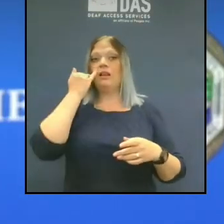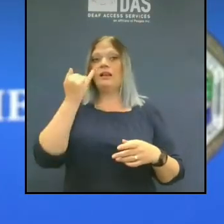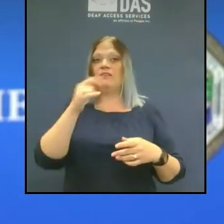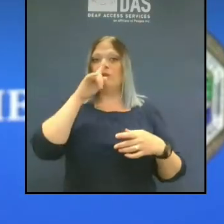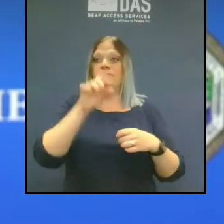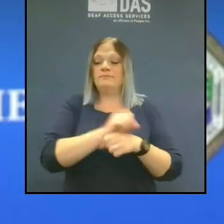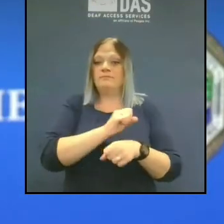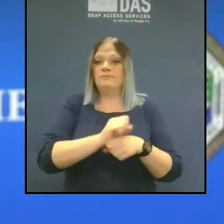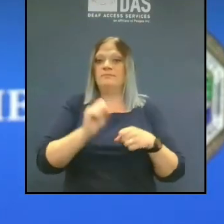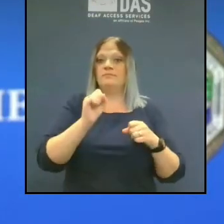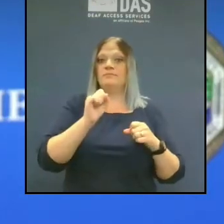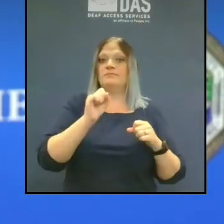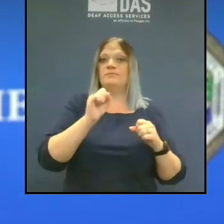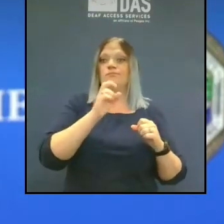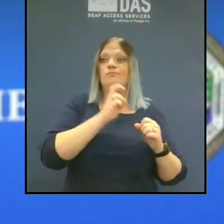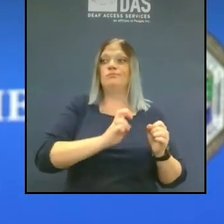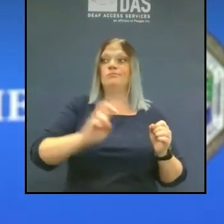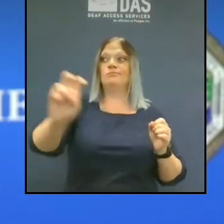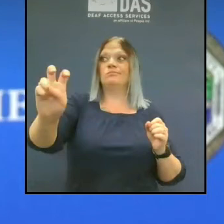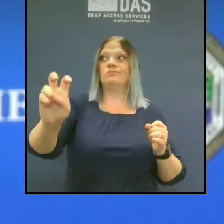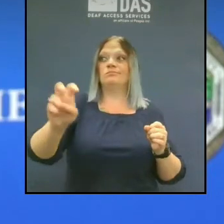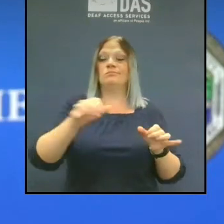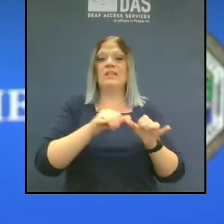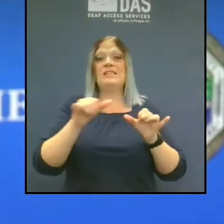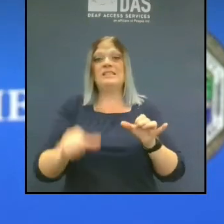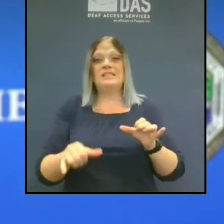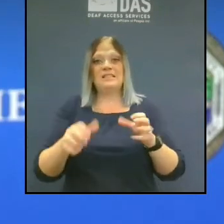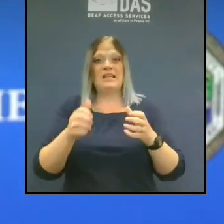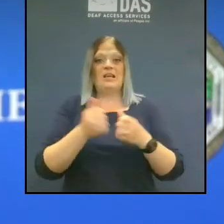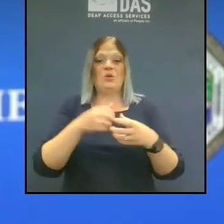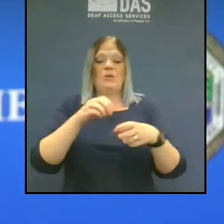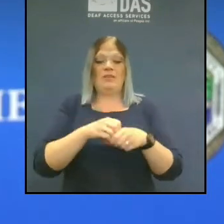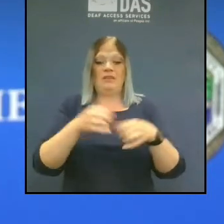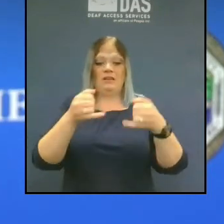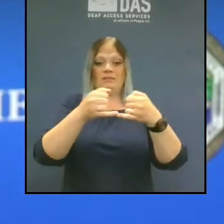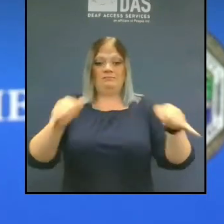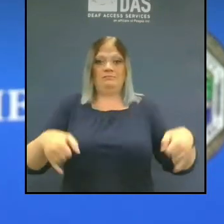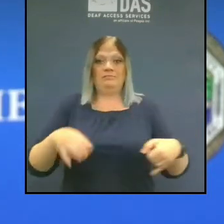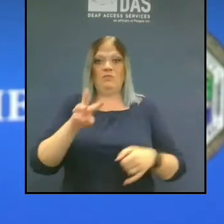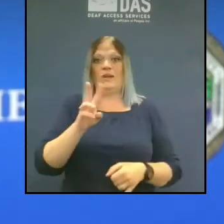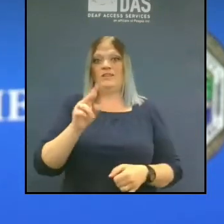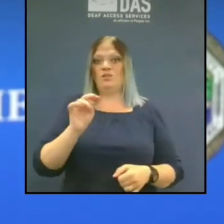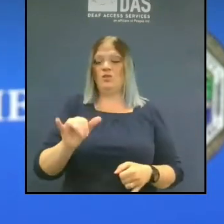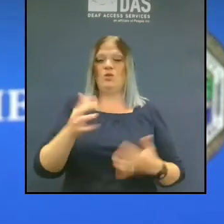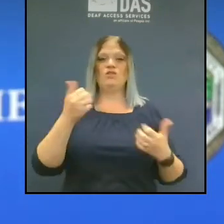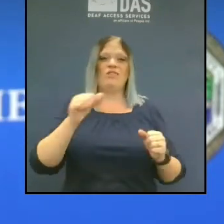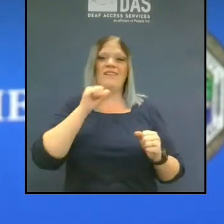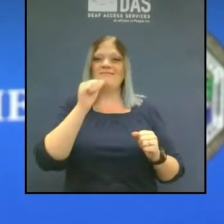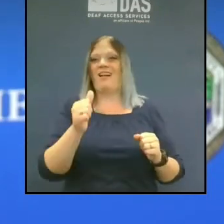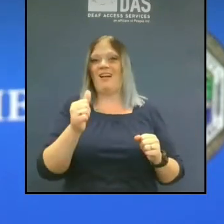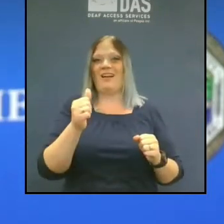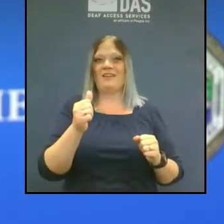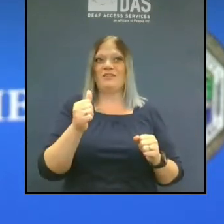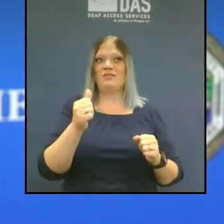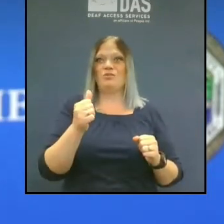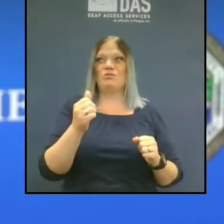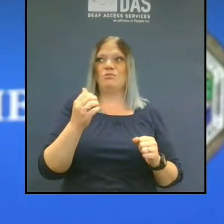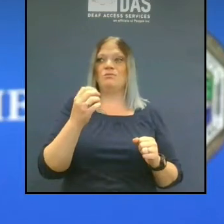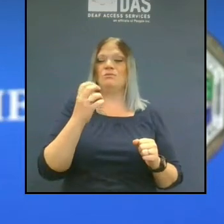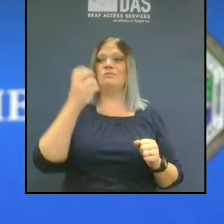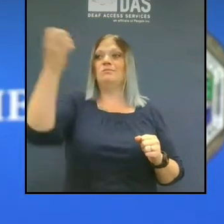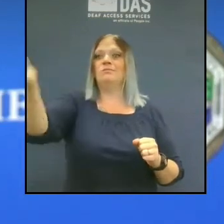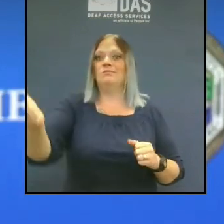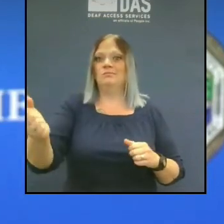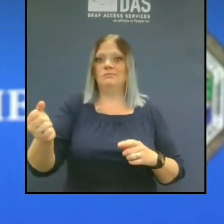do, venture out, try to stay within the bounds of Western New York. Try not to go outside and get exposed to something